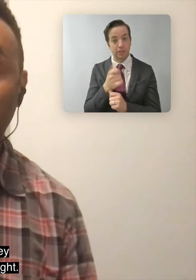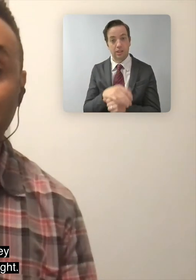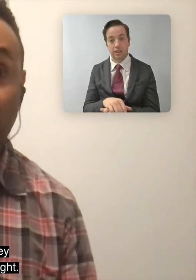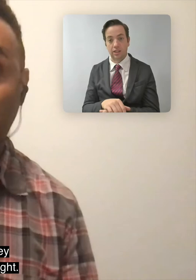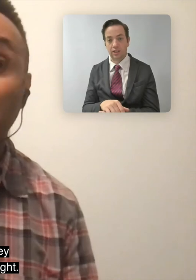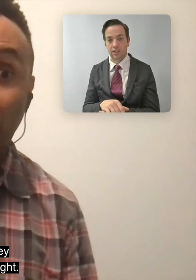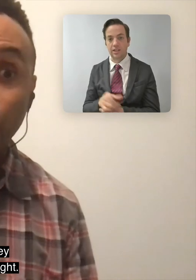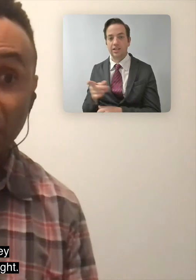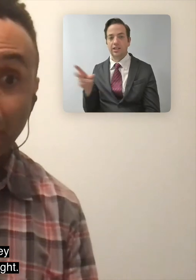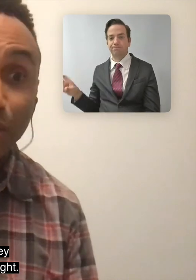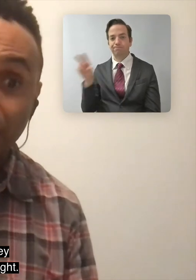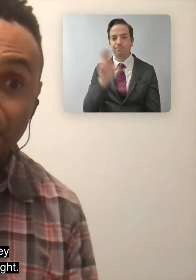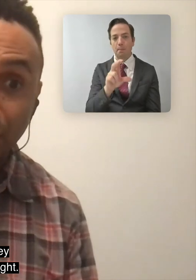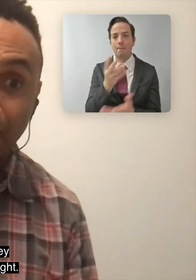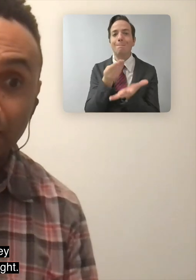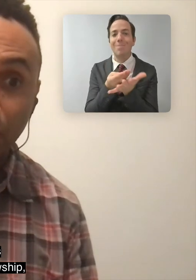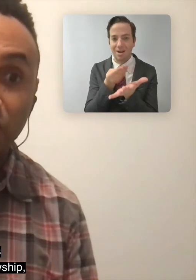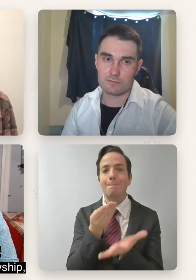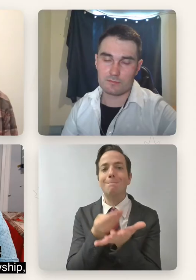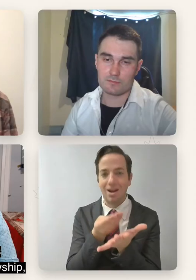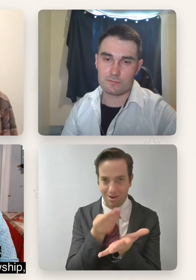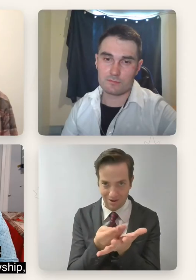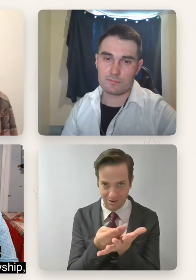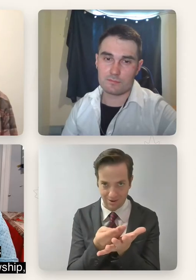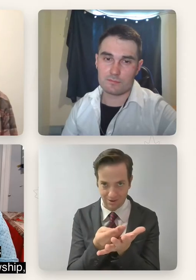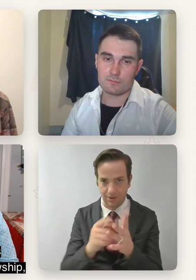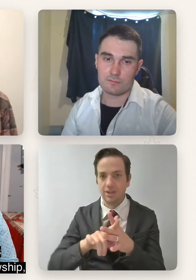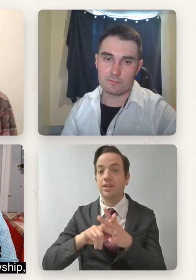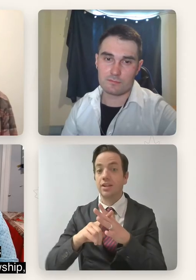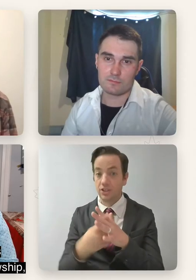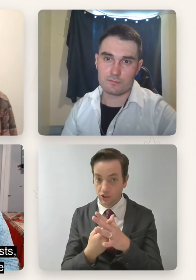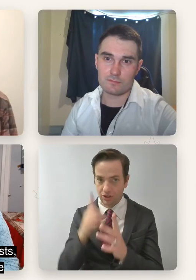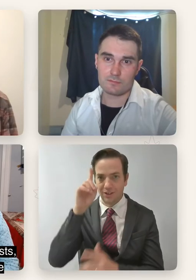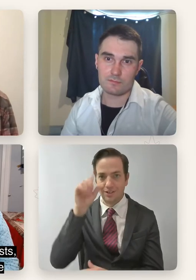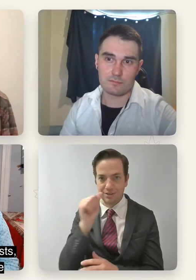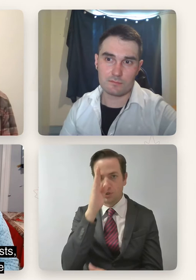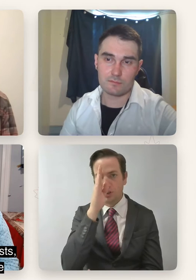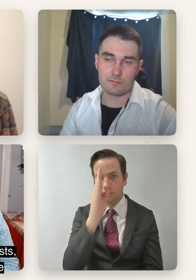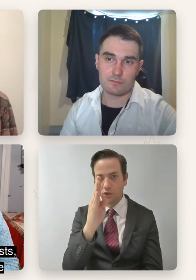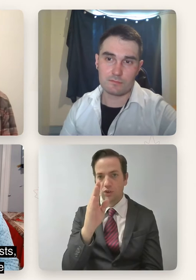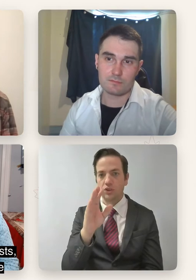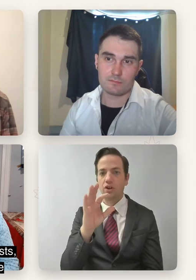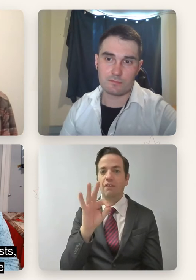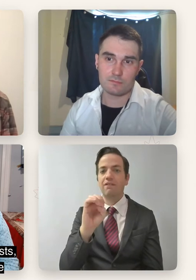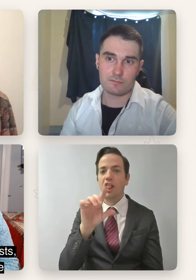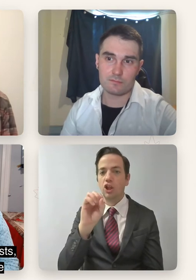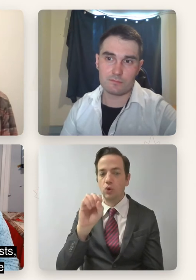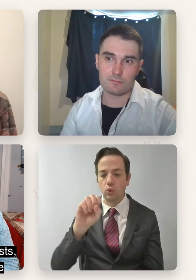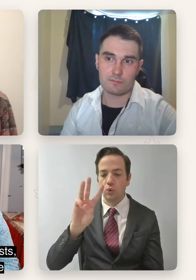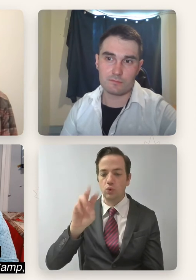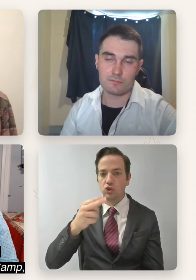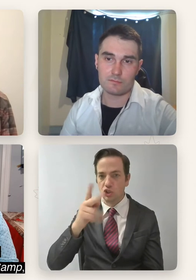is, is they put their money where their mouth is, right? So they started this Disability Futures Fellowship where 20 disabled artists,